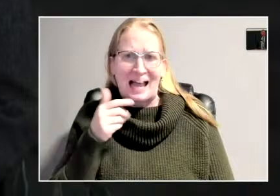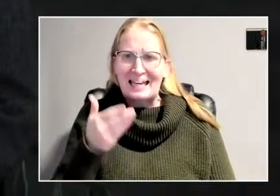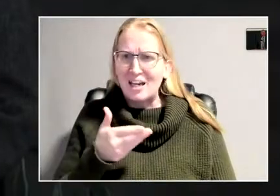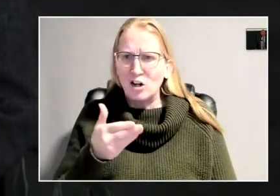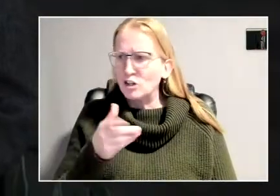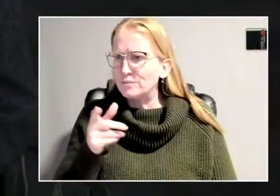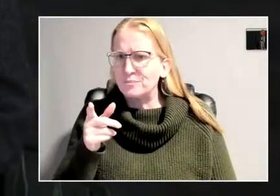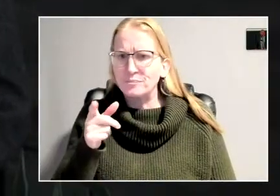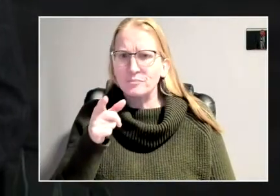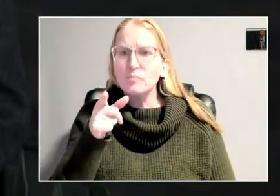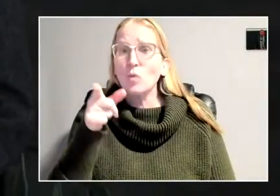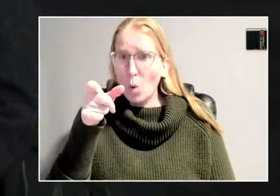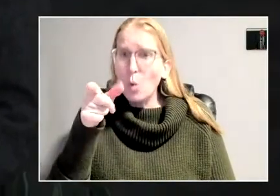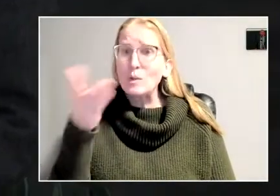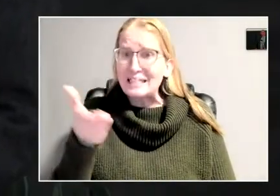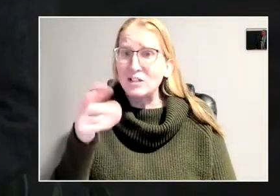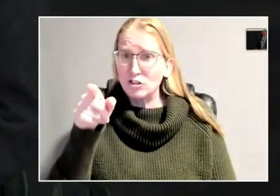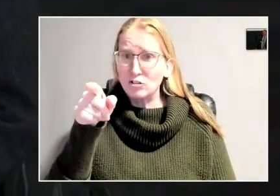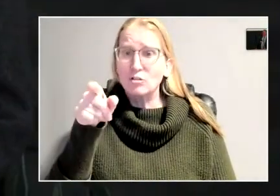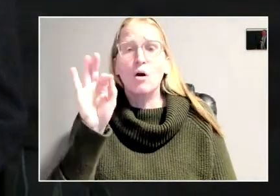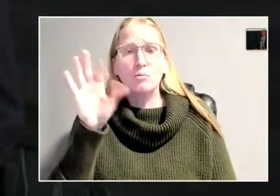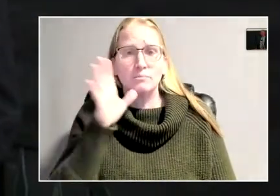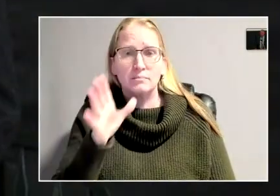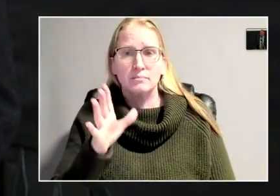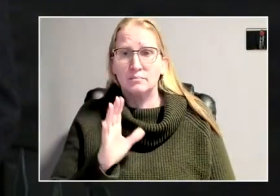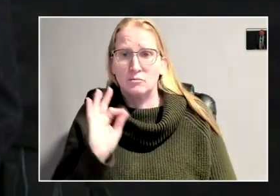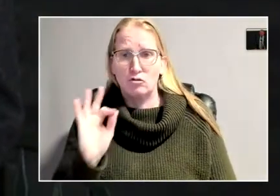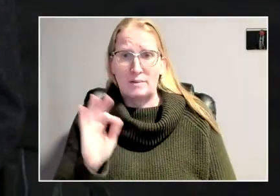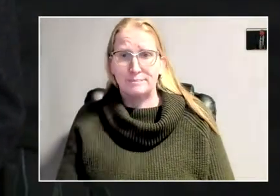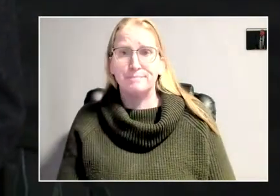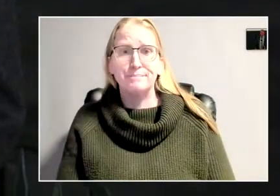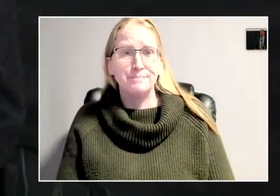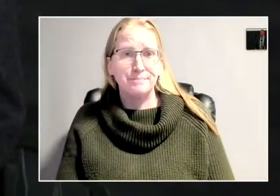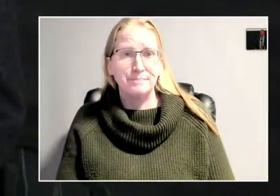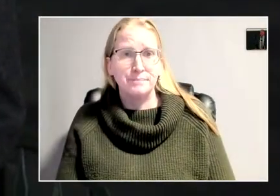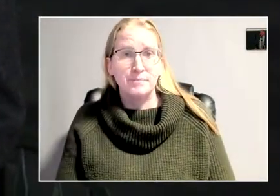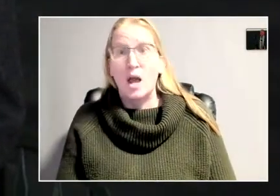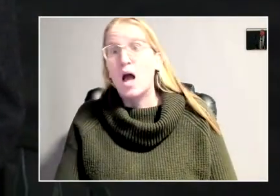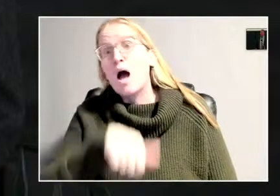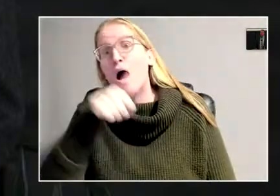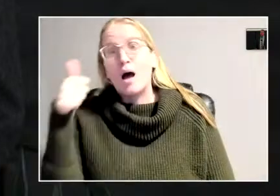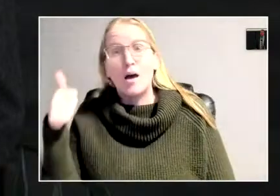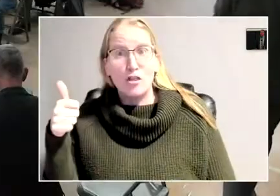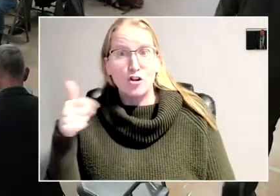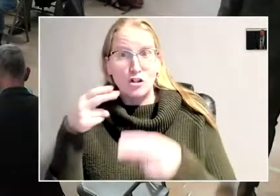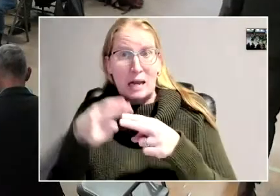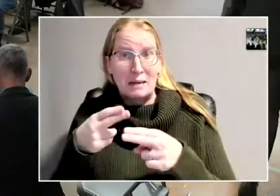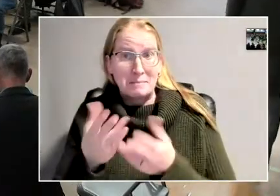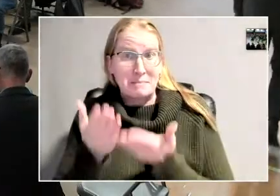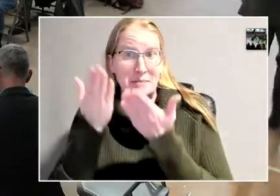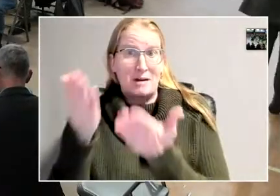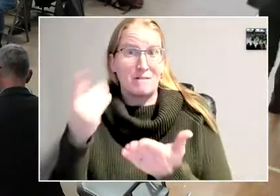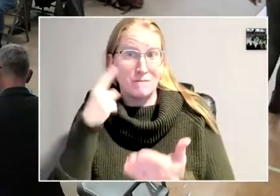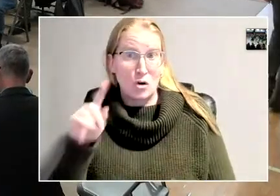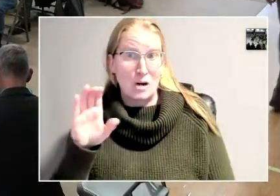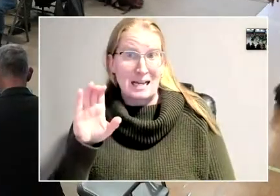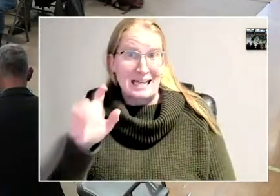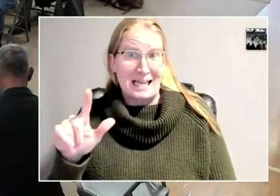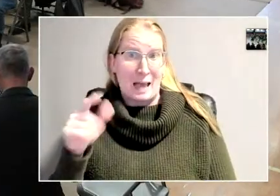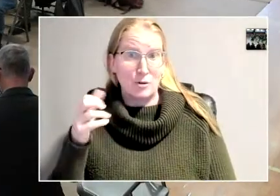here okay excellent do we have any other nominations for Capital grants review board besides